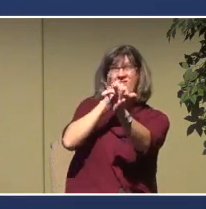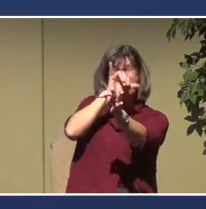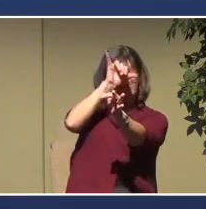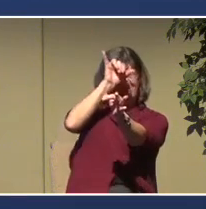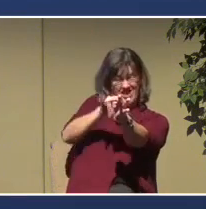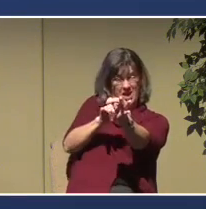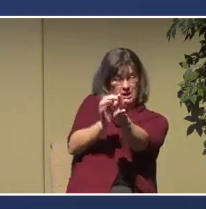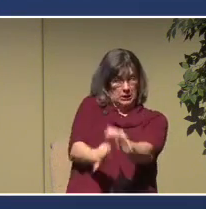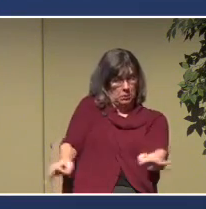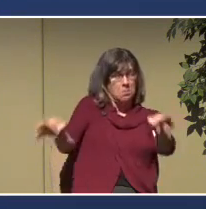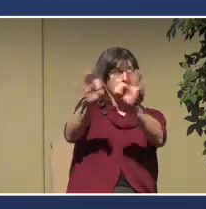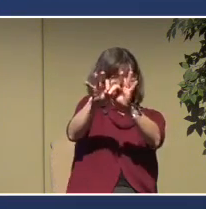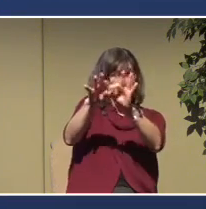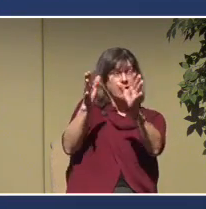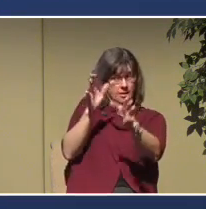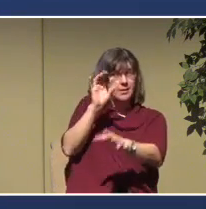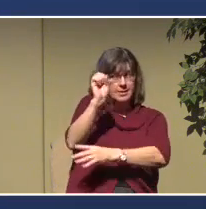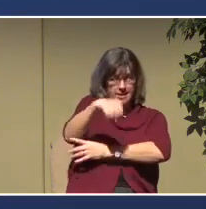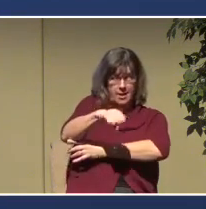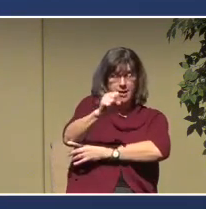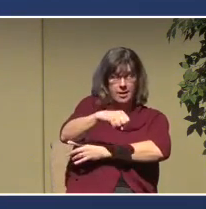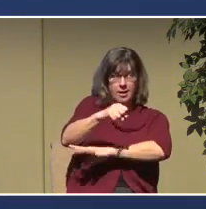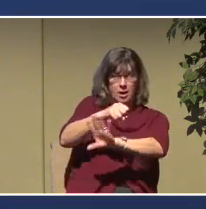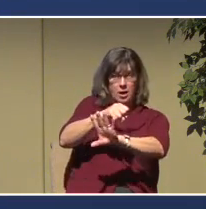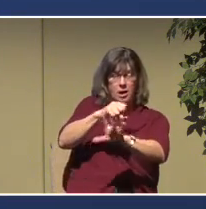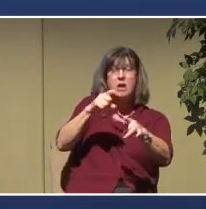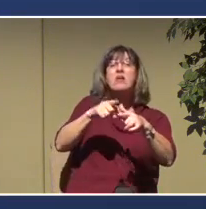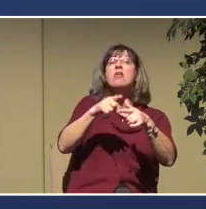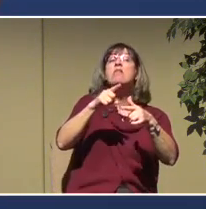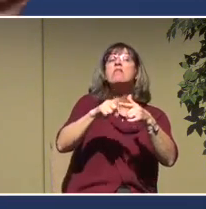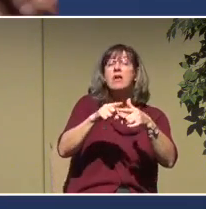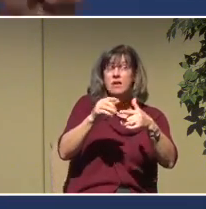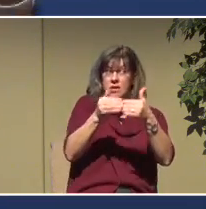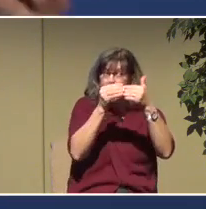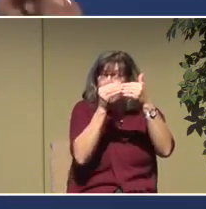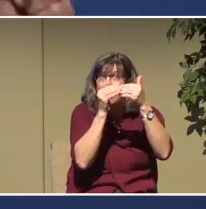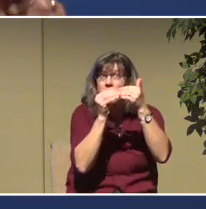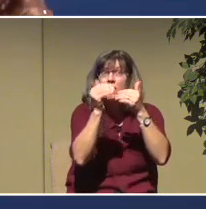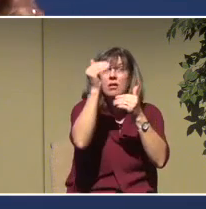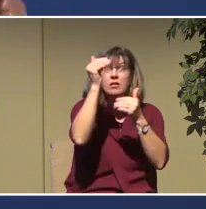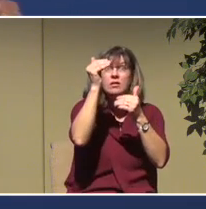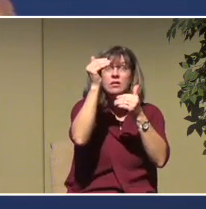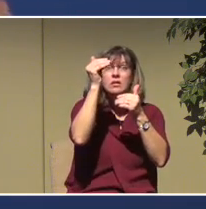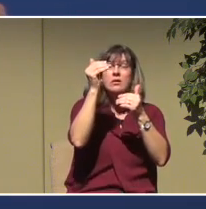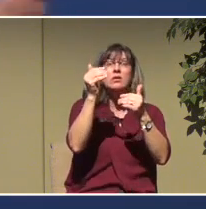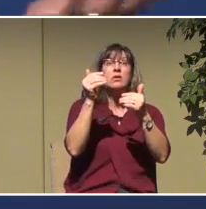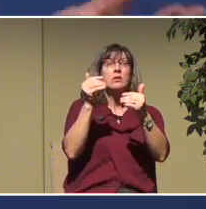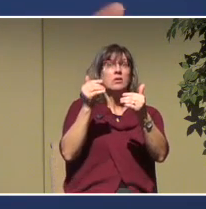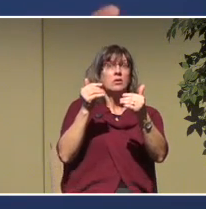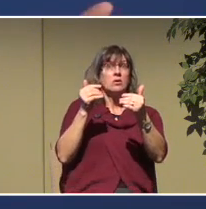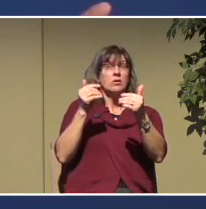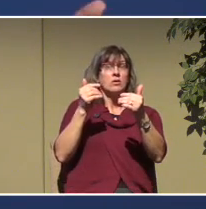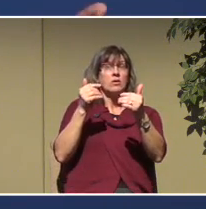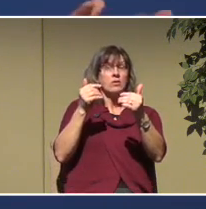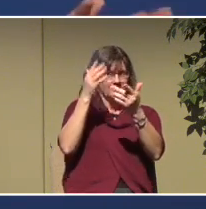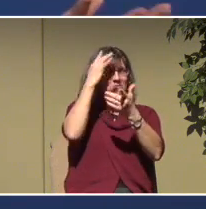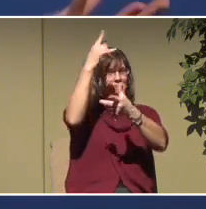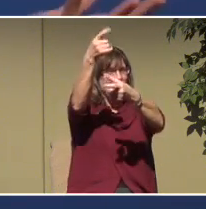him, then one of the keys to prayer, one of the places to start, is with this, with